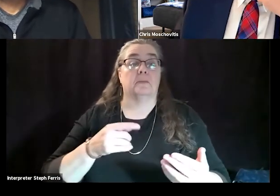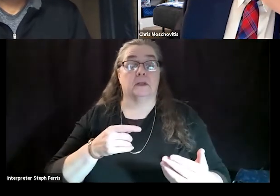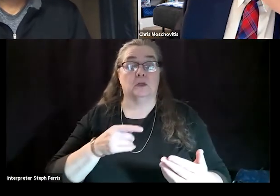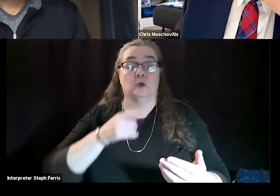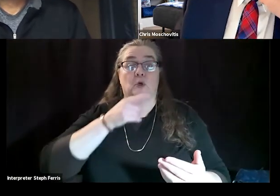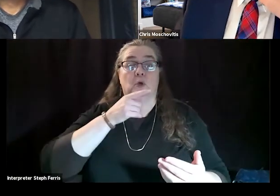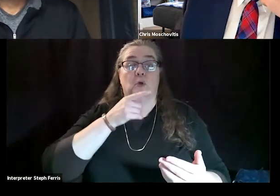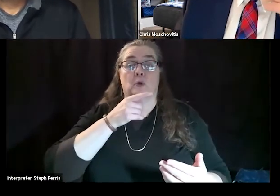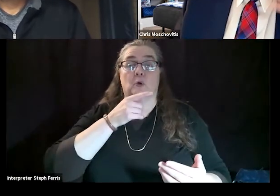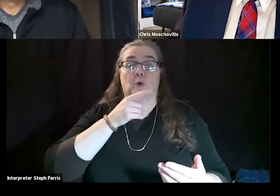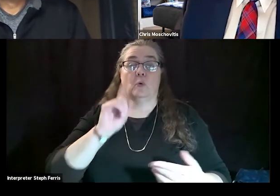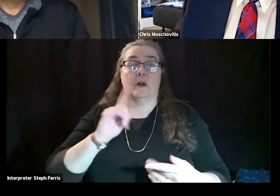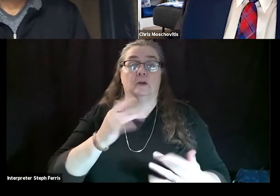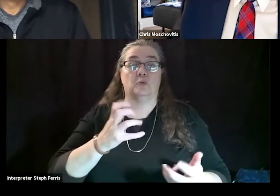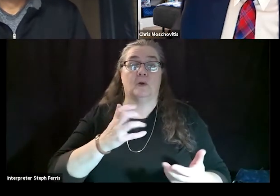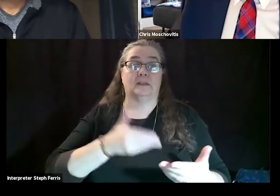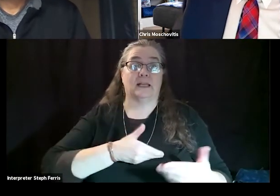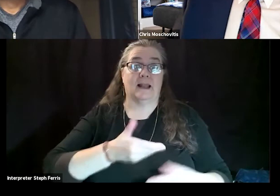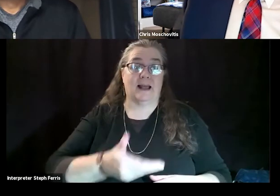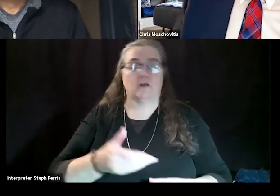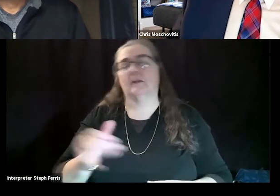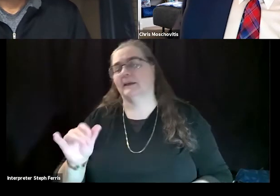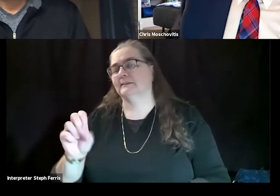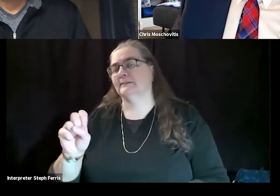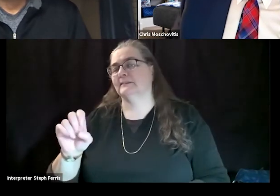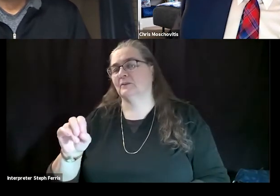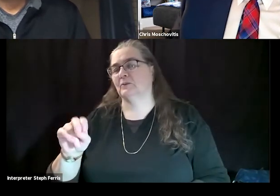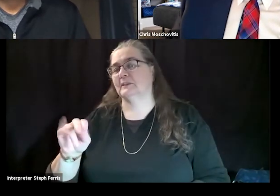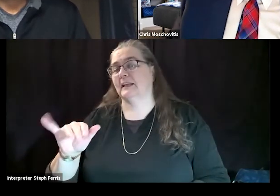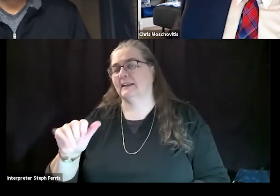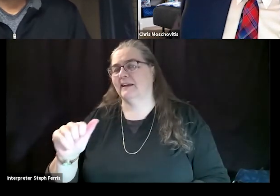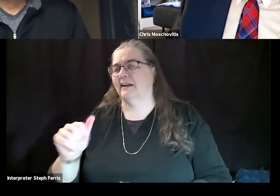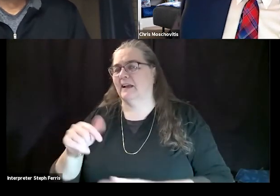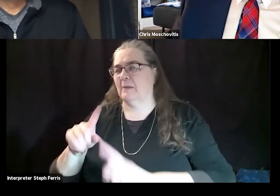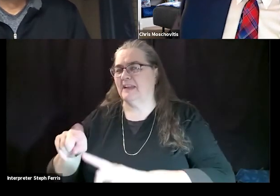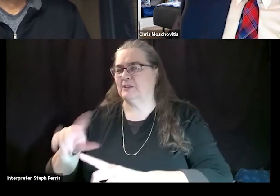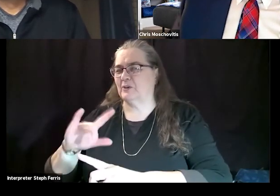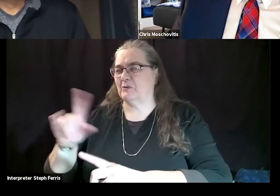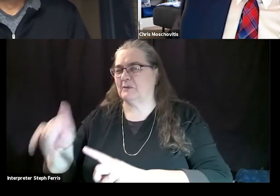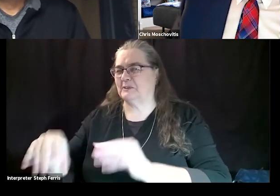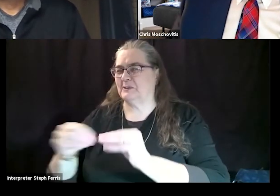only I keep going back to Sonia about joining in the field.